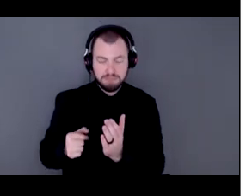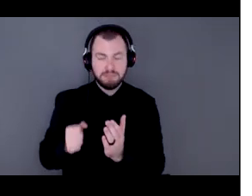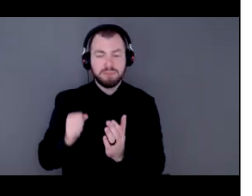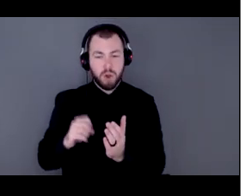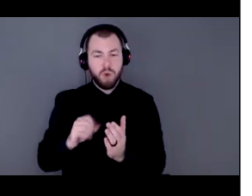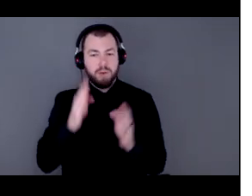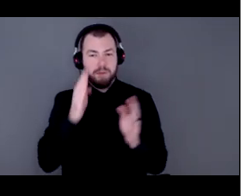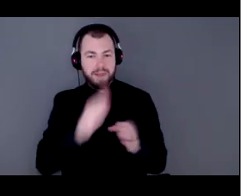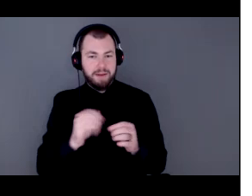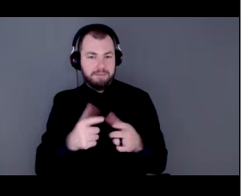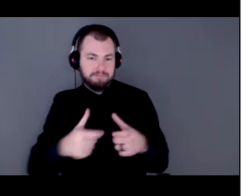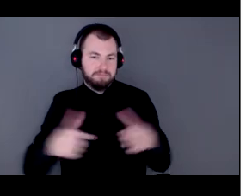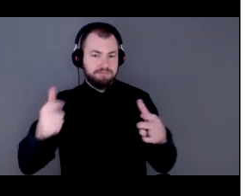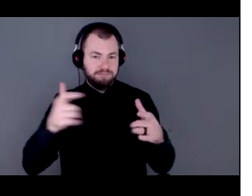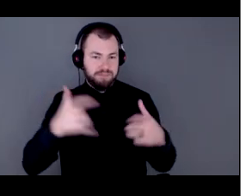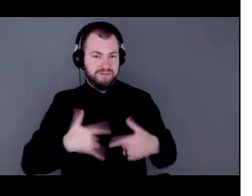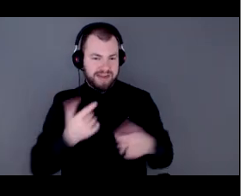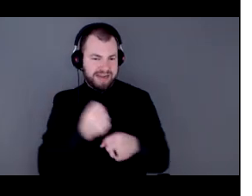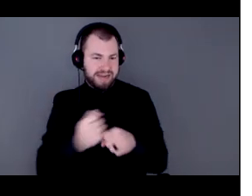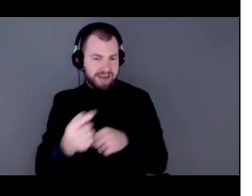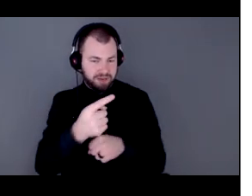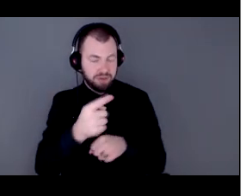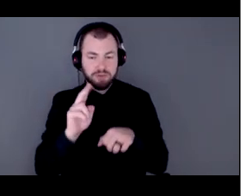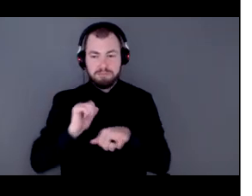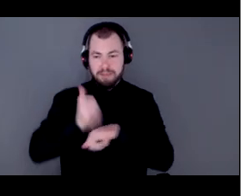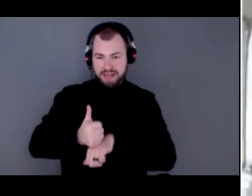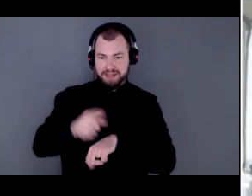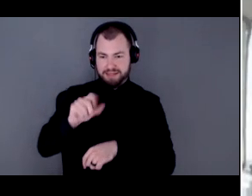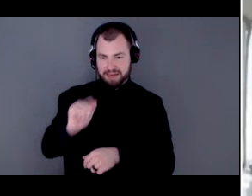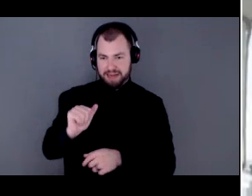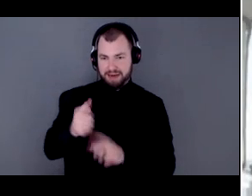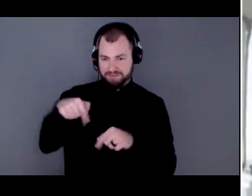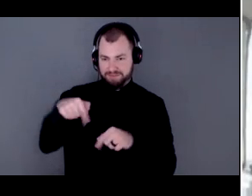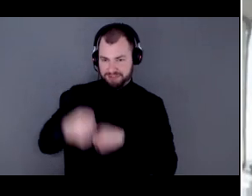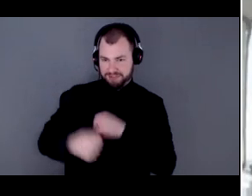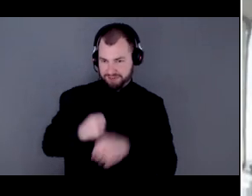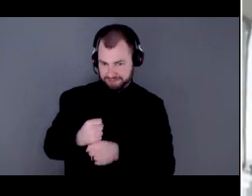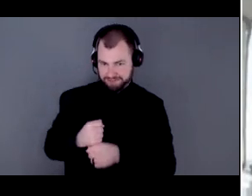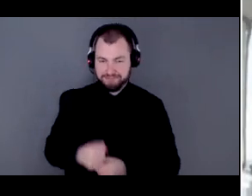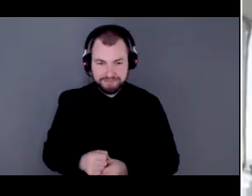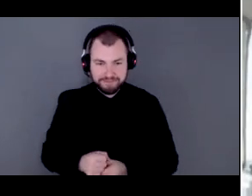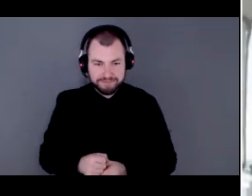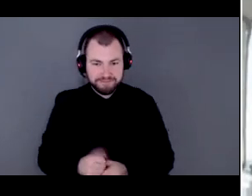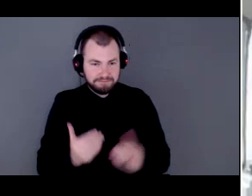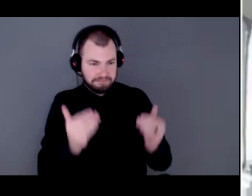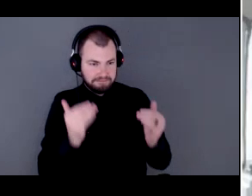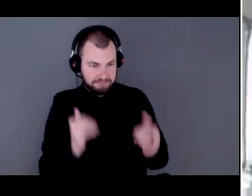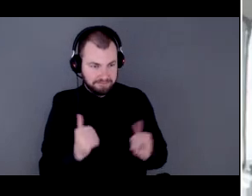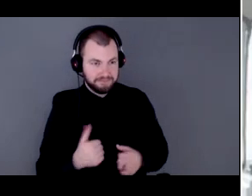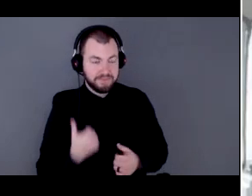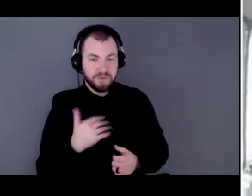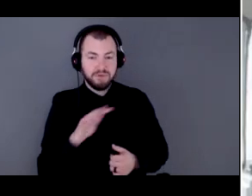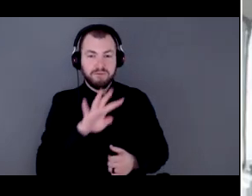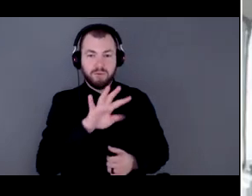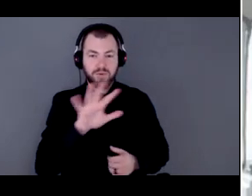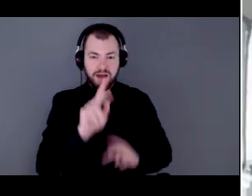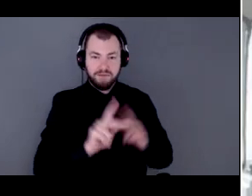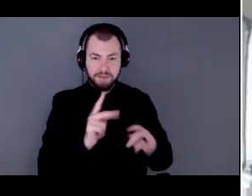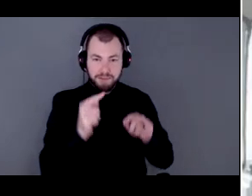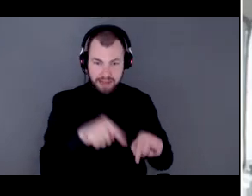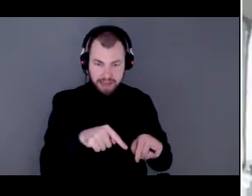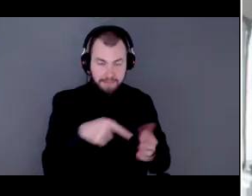the data that we got from this event. Next. And so we had about 45 people that came out. They paid